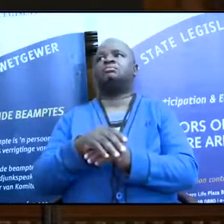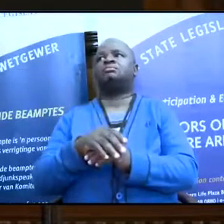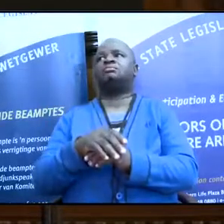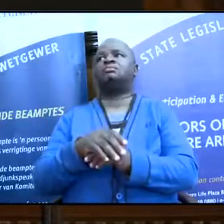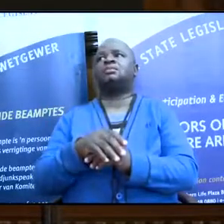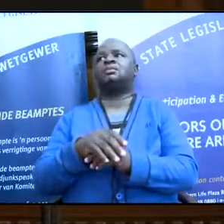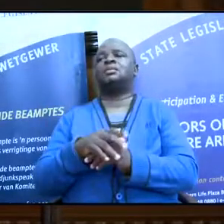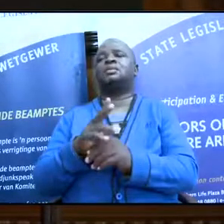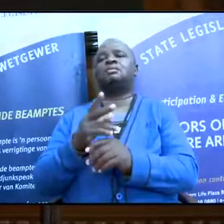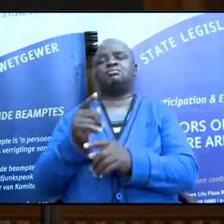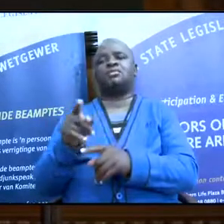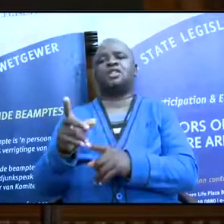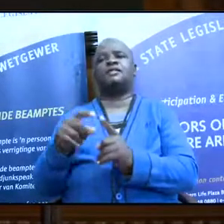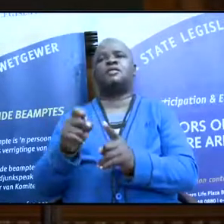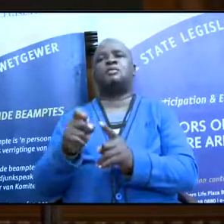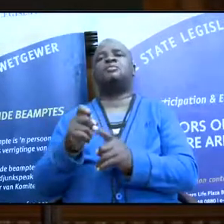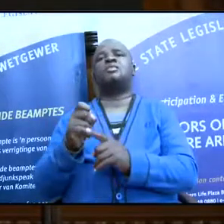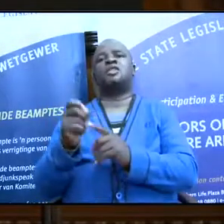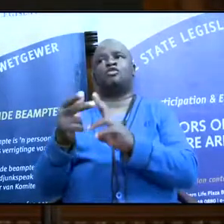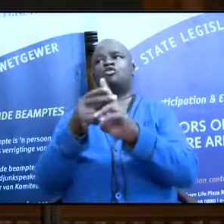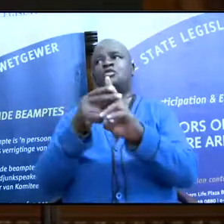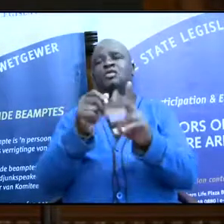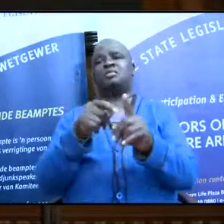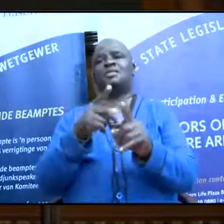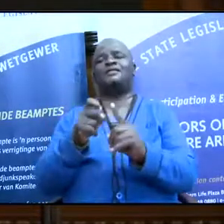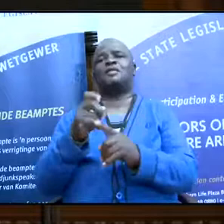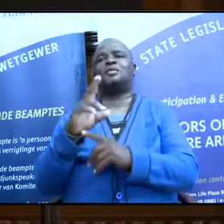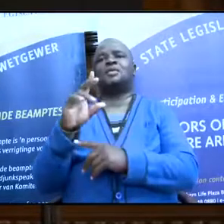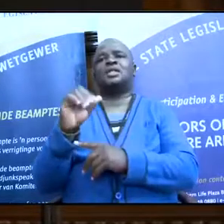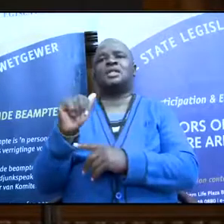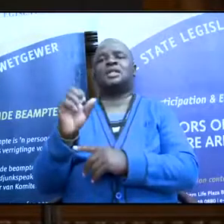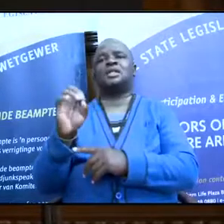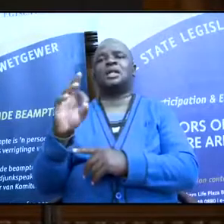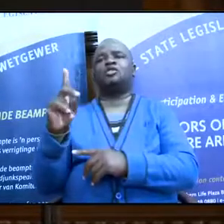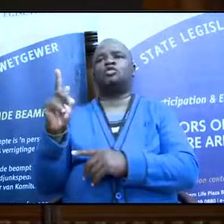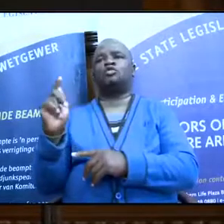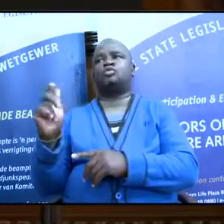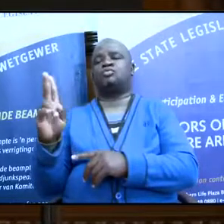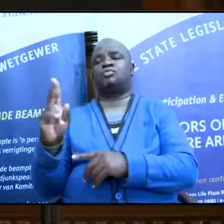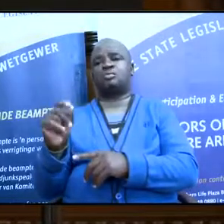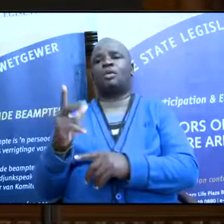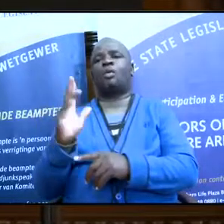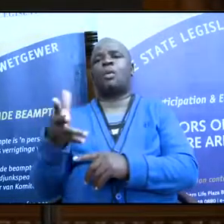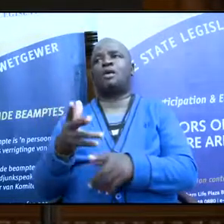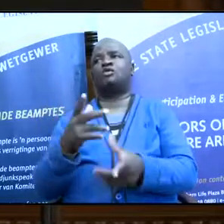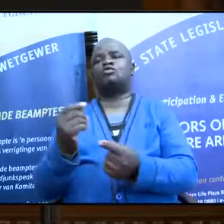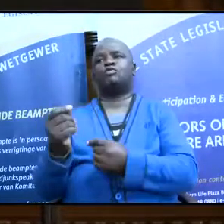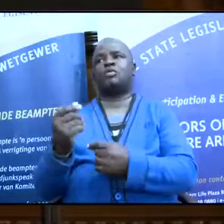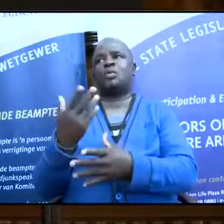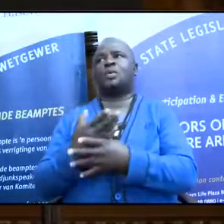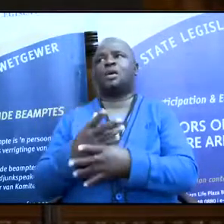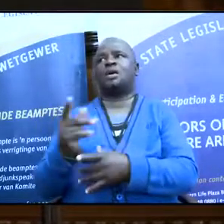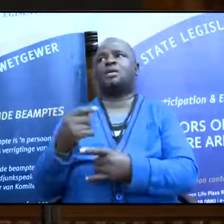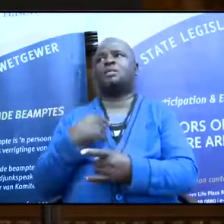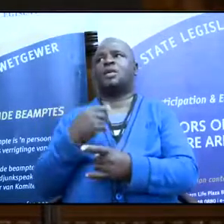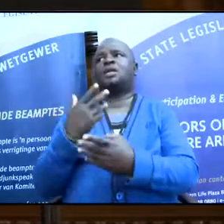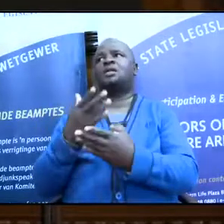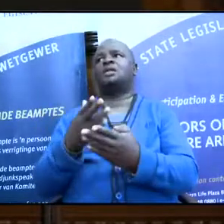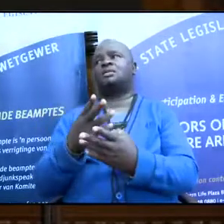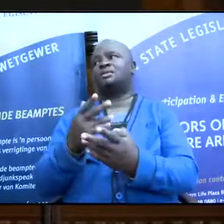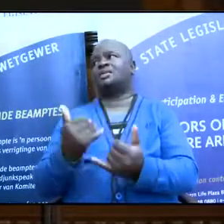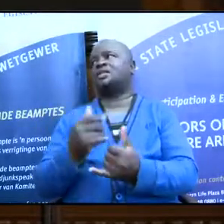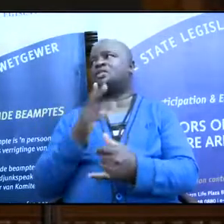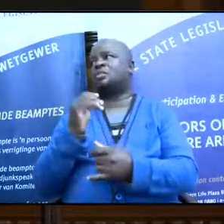she's also from the trade union she's from satu she will come and do what is expected from here thank you very much over to you